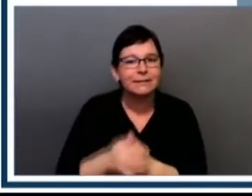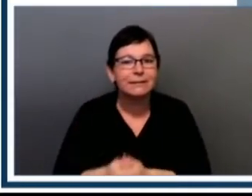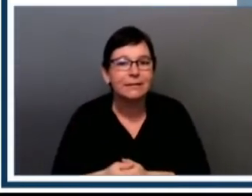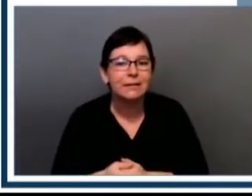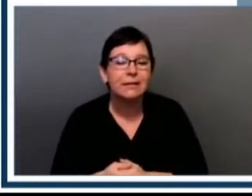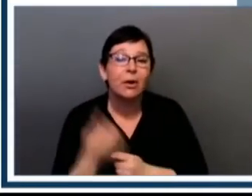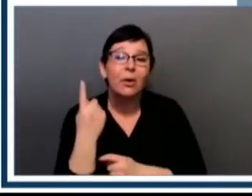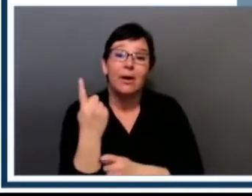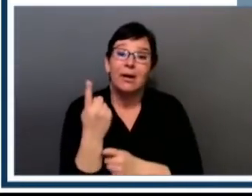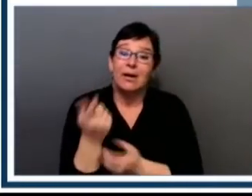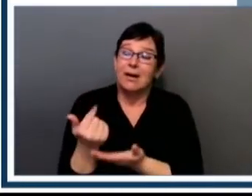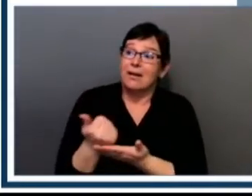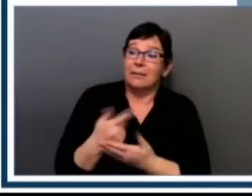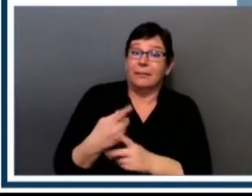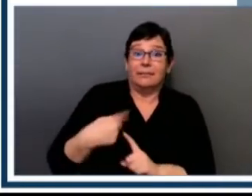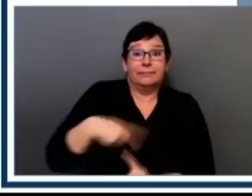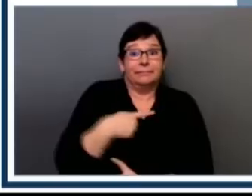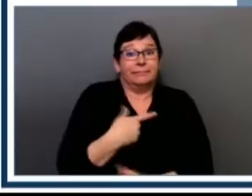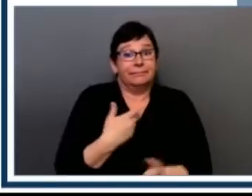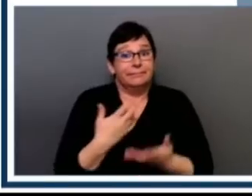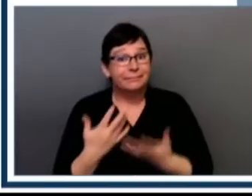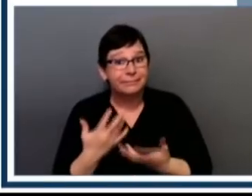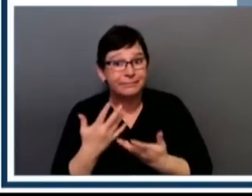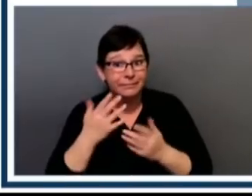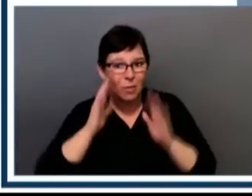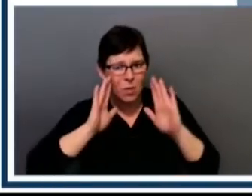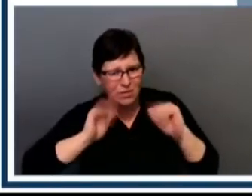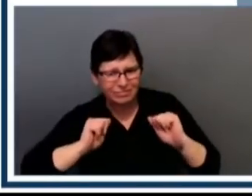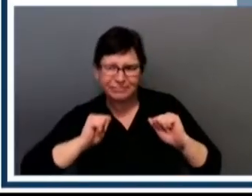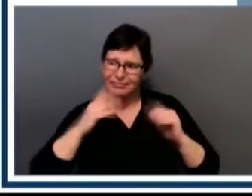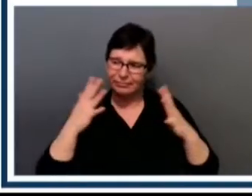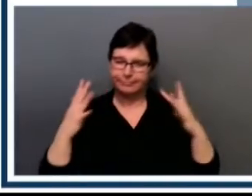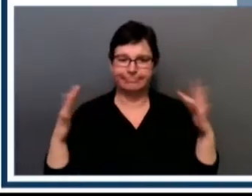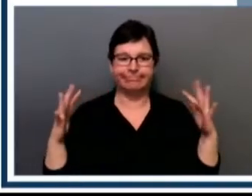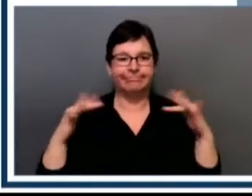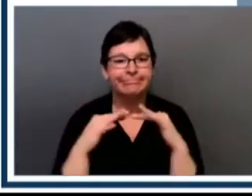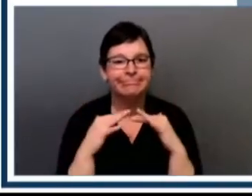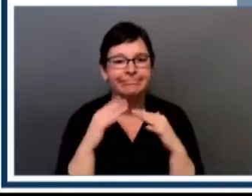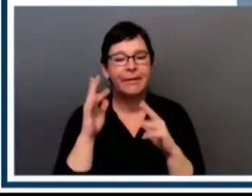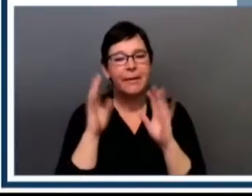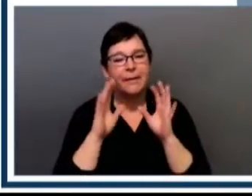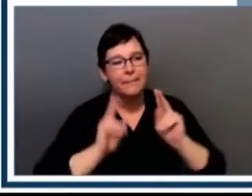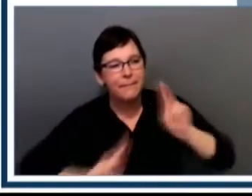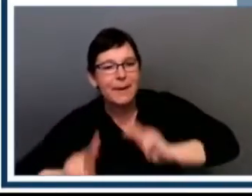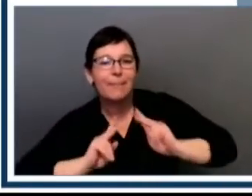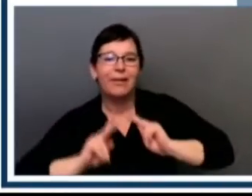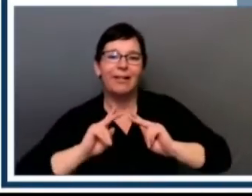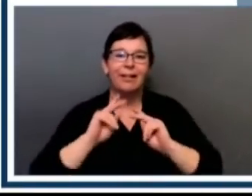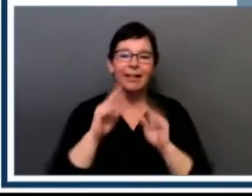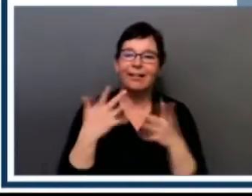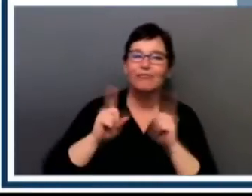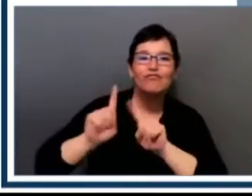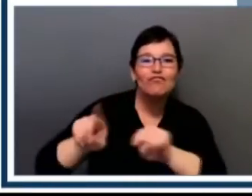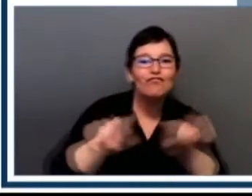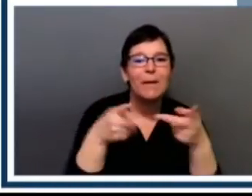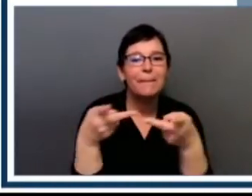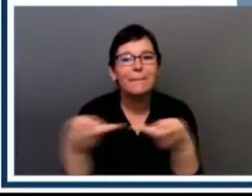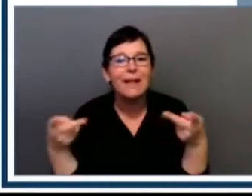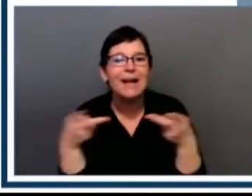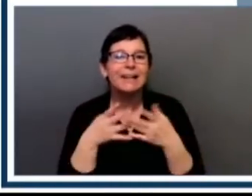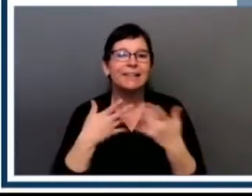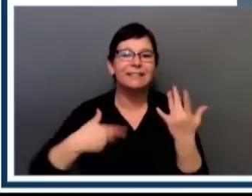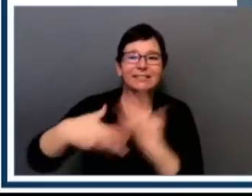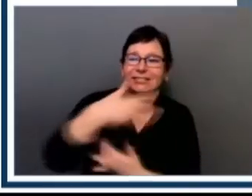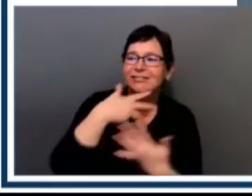we always have: caring, compassion, and community. Tina. Thank you, Dr. Strang. Just a reminder, we'll take